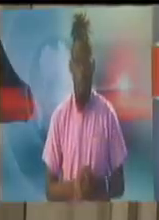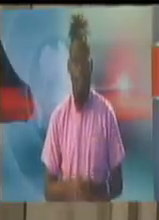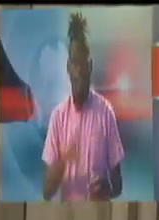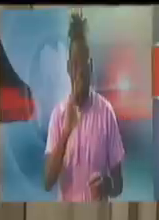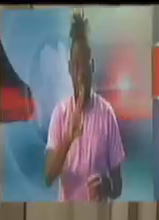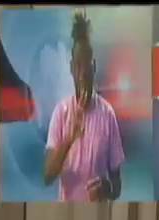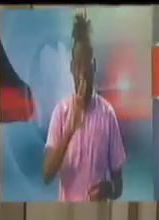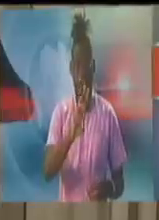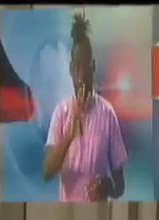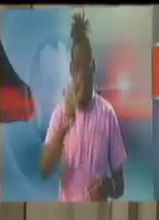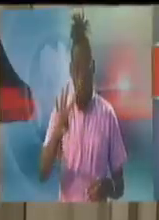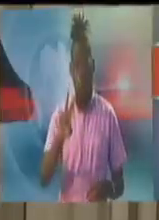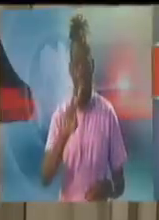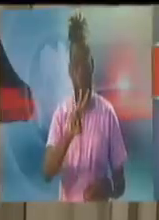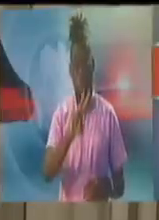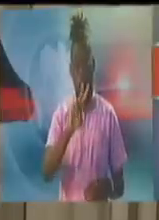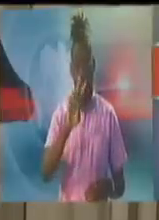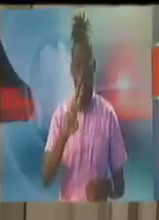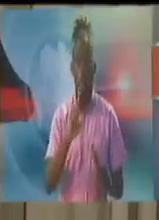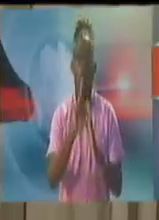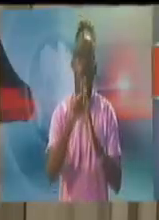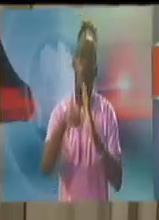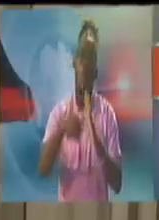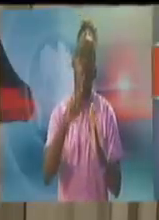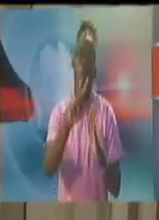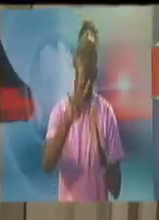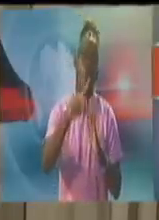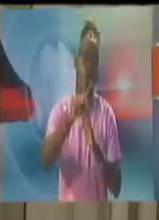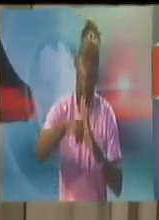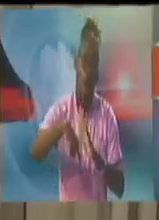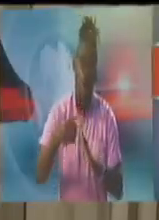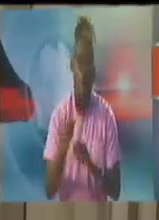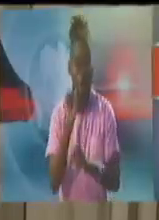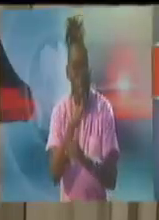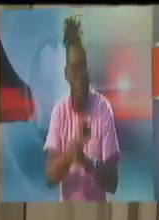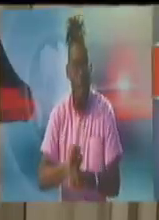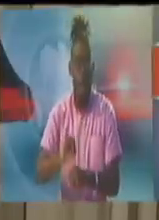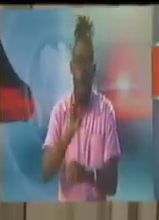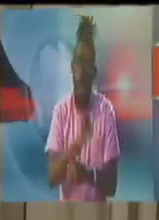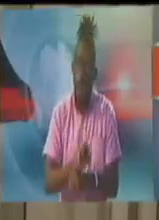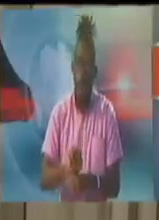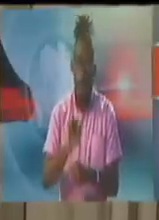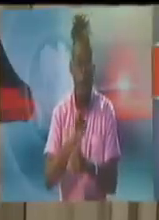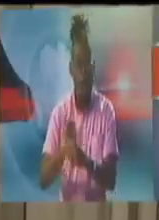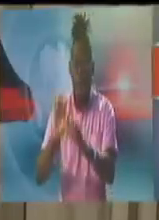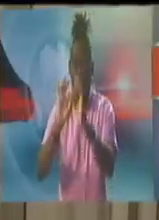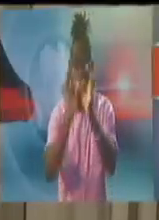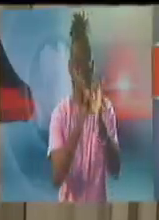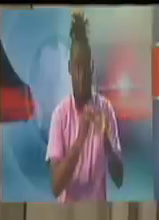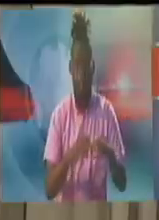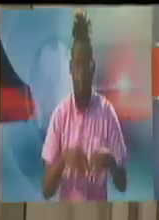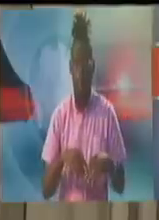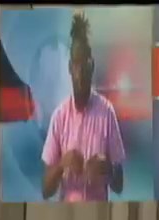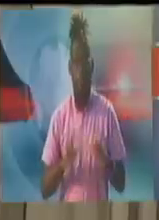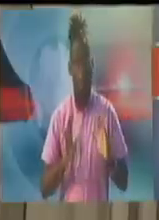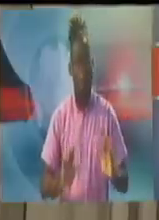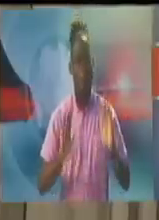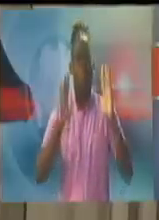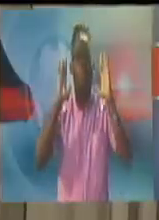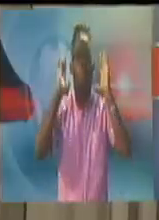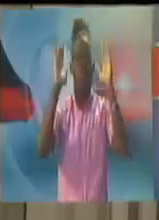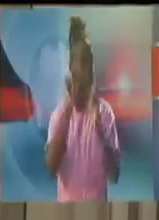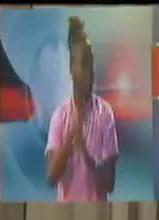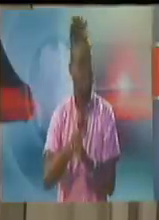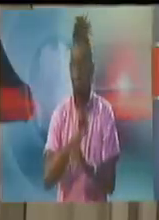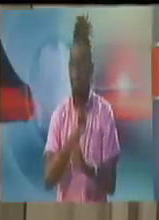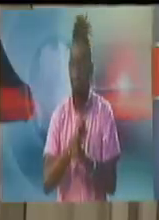72 hours. I did a number of site visits along with Minister Deyalsingh's Ministry of Health personnel. And it was amazing how we got washing